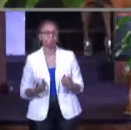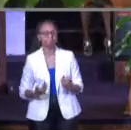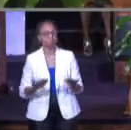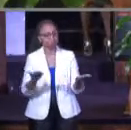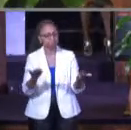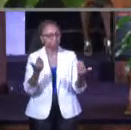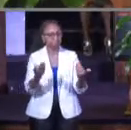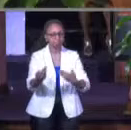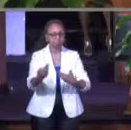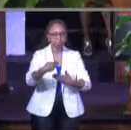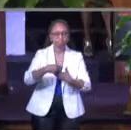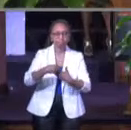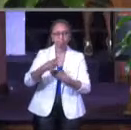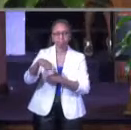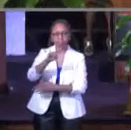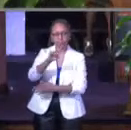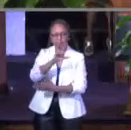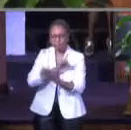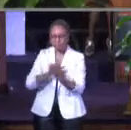Come on, everybody say it.